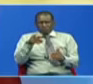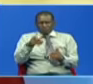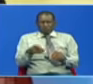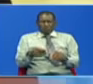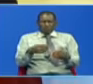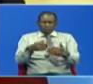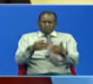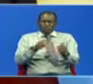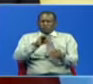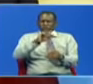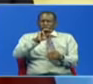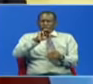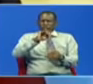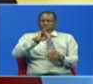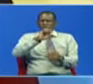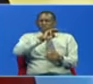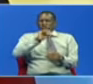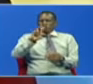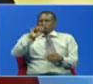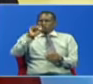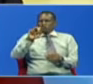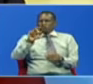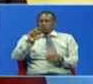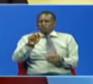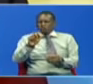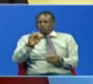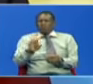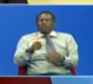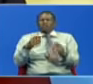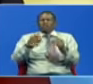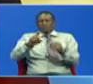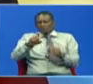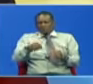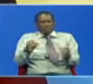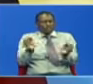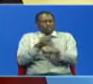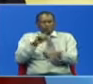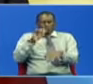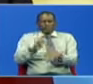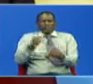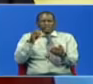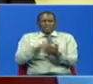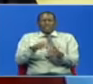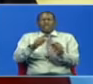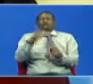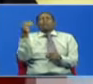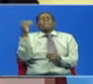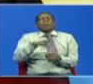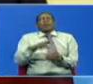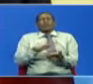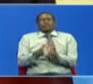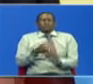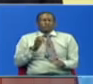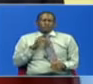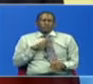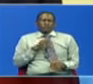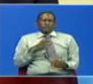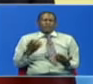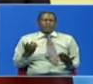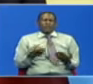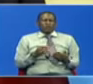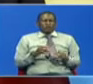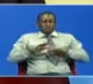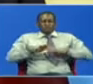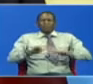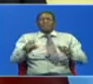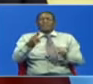immune to the virus and would not be reinfected, and he could then go back to work without any fear of transmitting